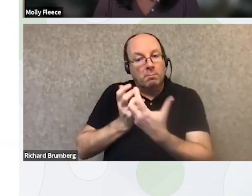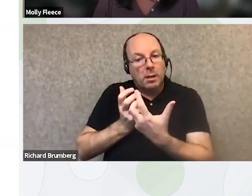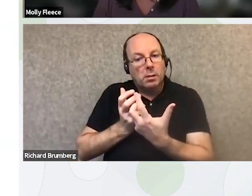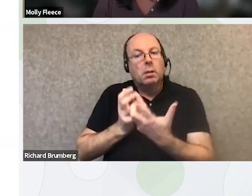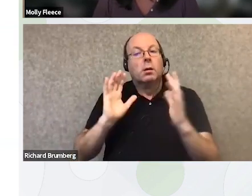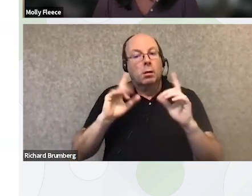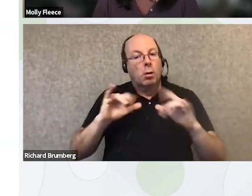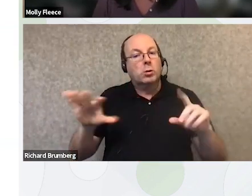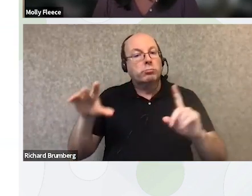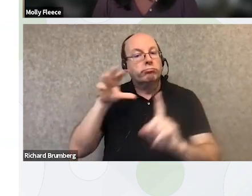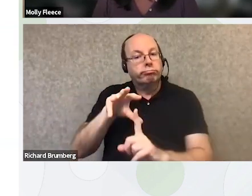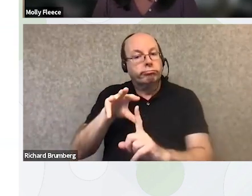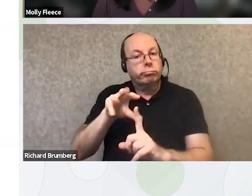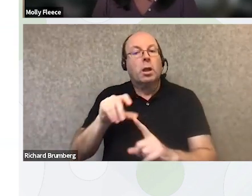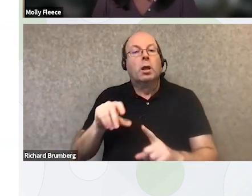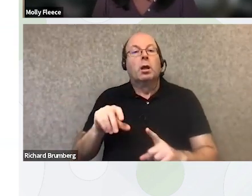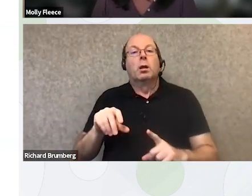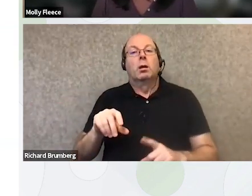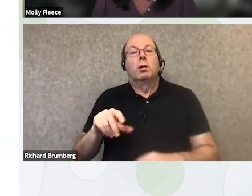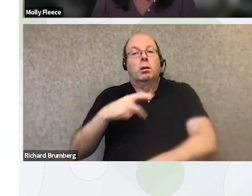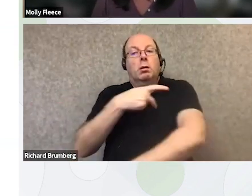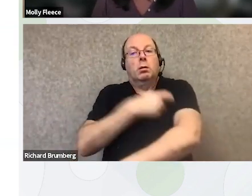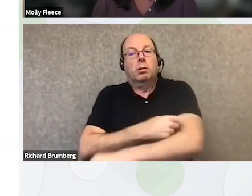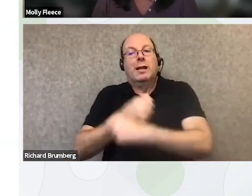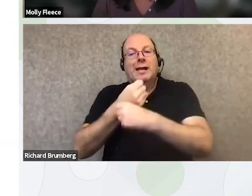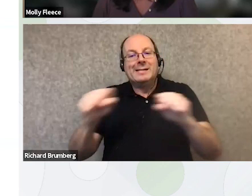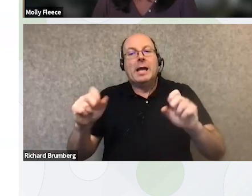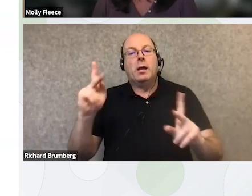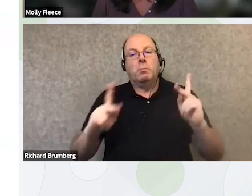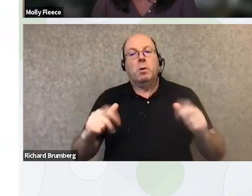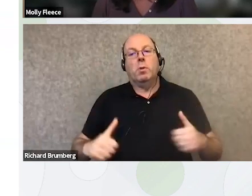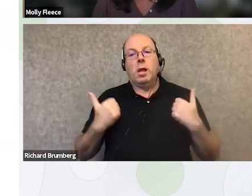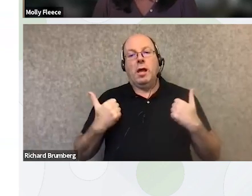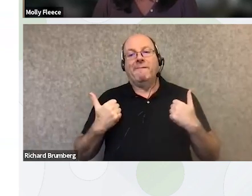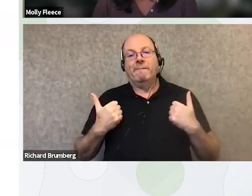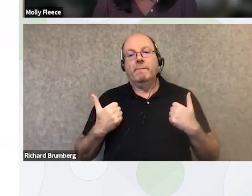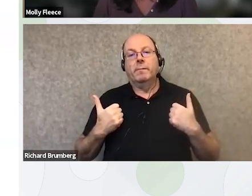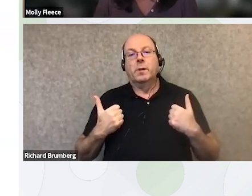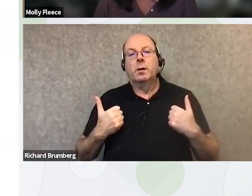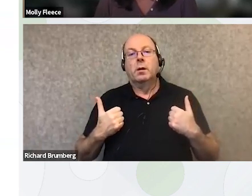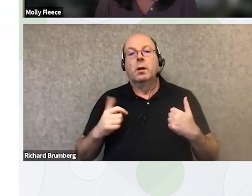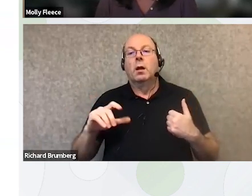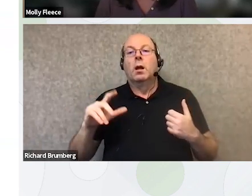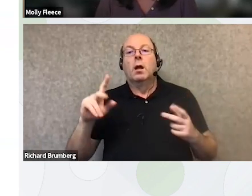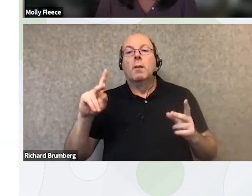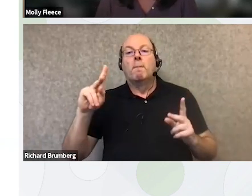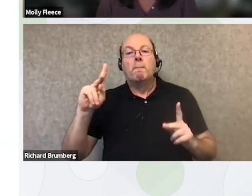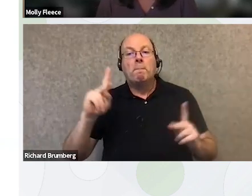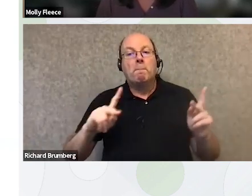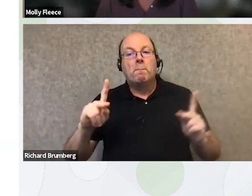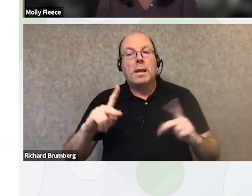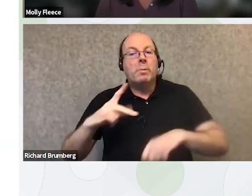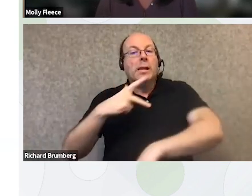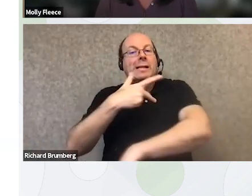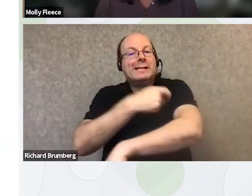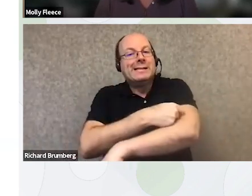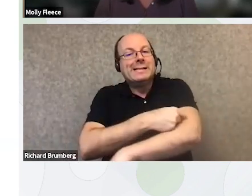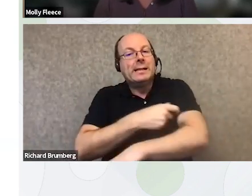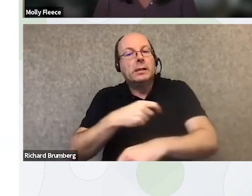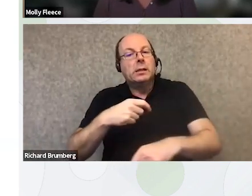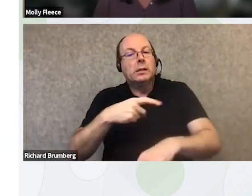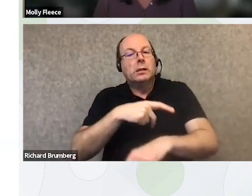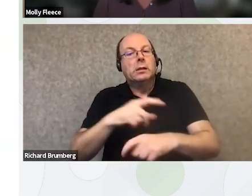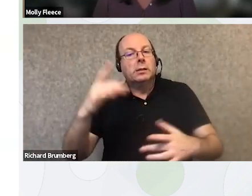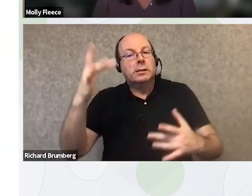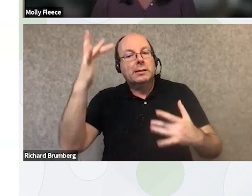important these vaccines are at saving lives, at reducing severity of illness in people who are vaccinated but still get sick, how it